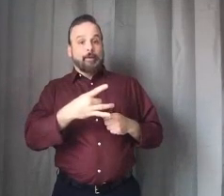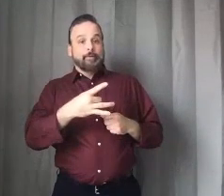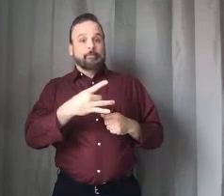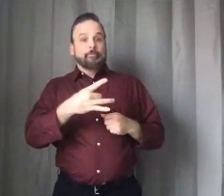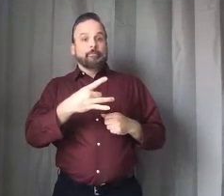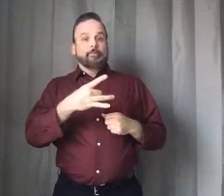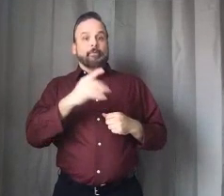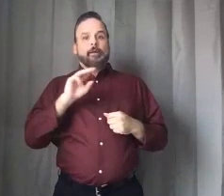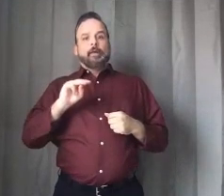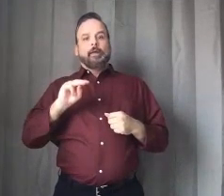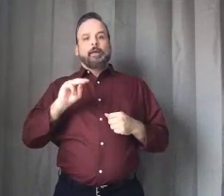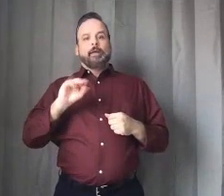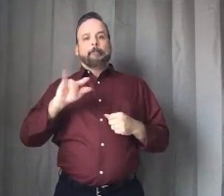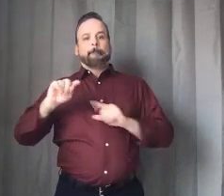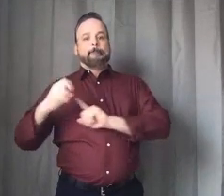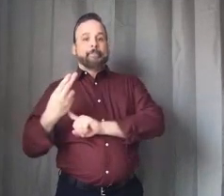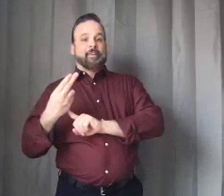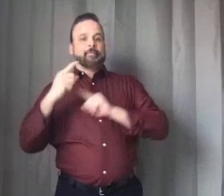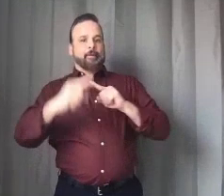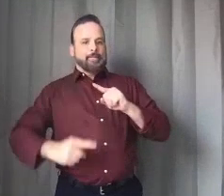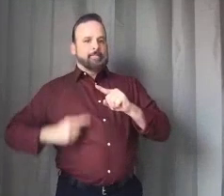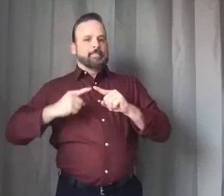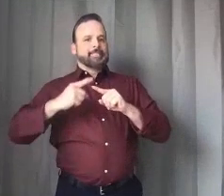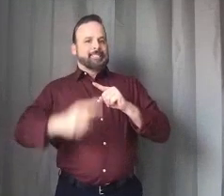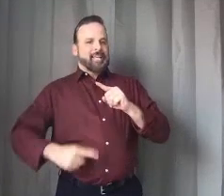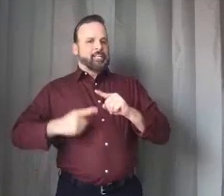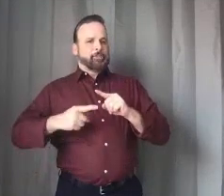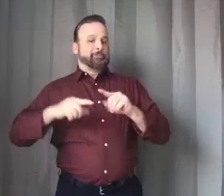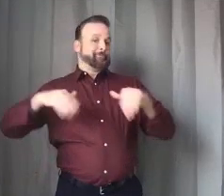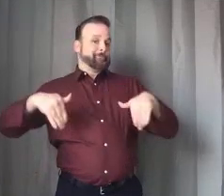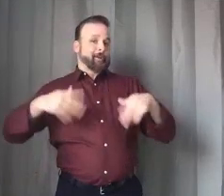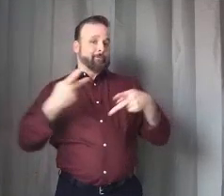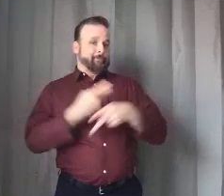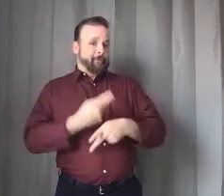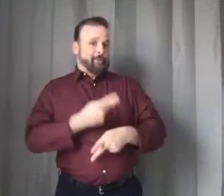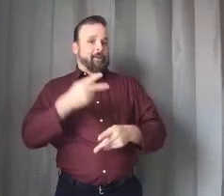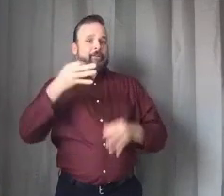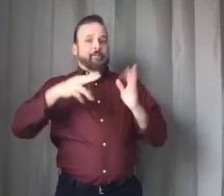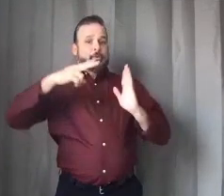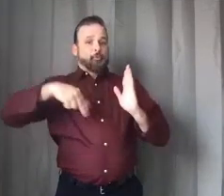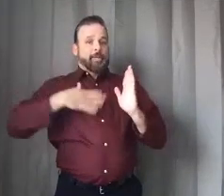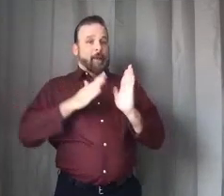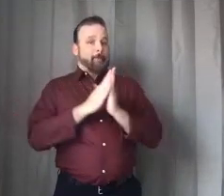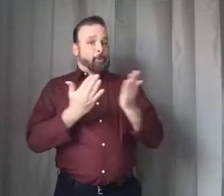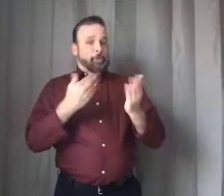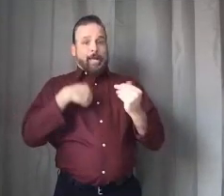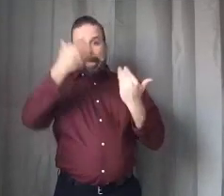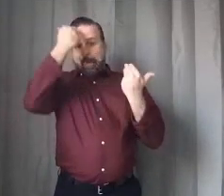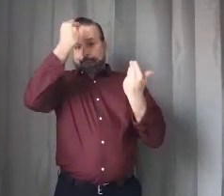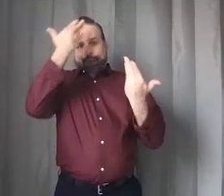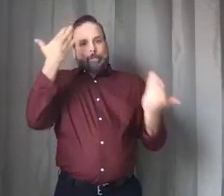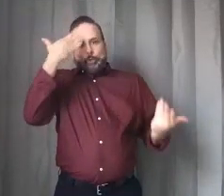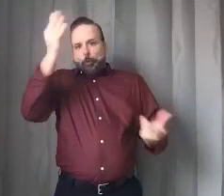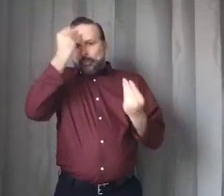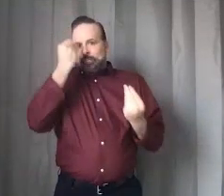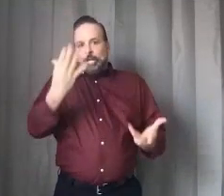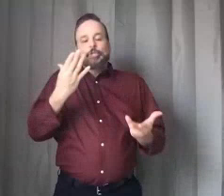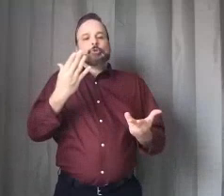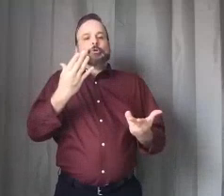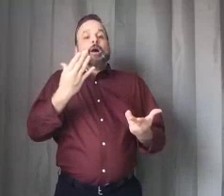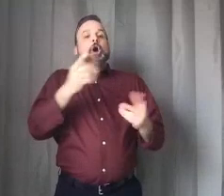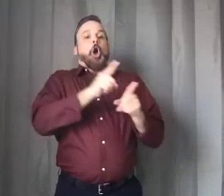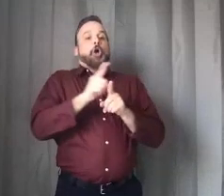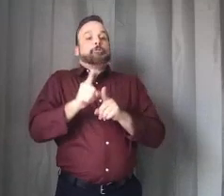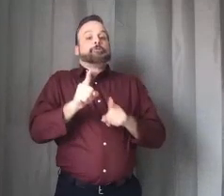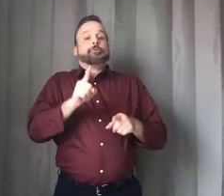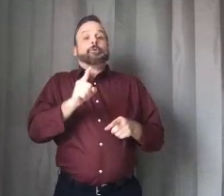I really like myth cycles, which if you haven't figured that out already by reading my books, I don't know what to tell you, but I really, really like myth cycles, and I also really like the